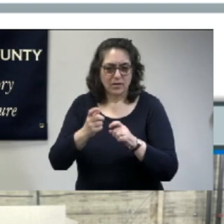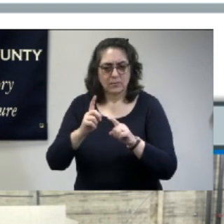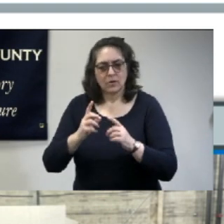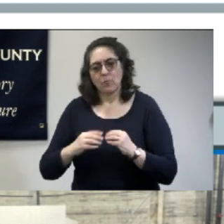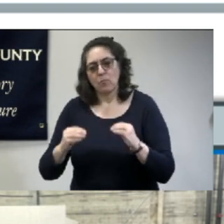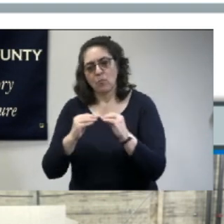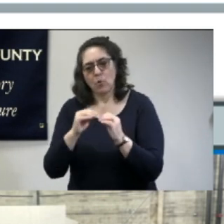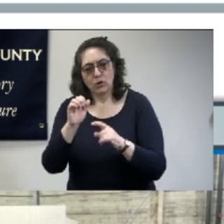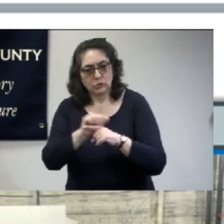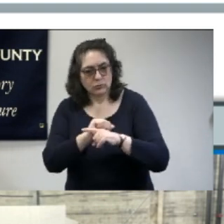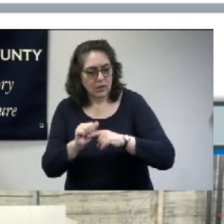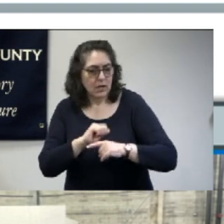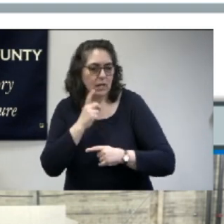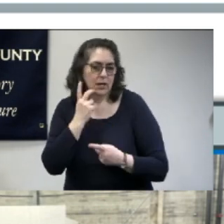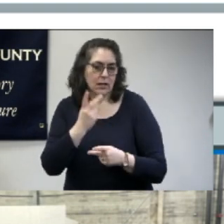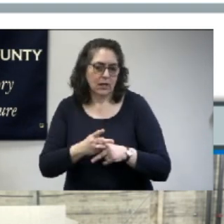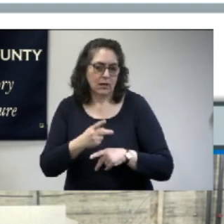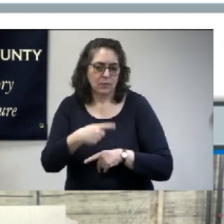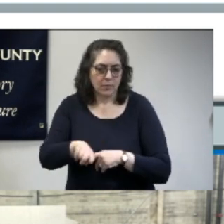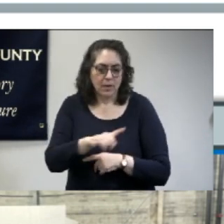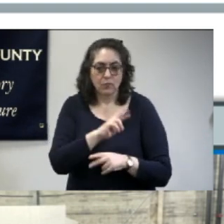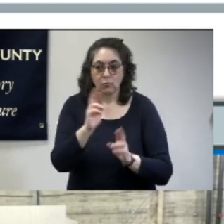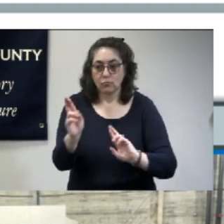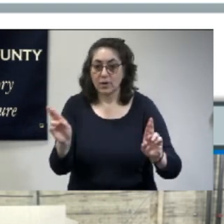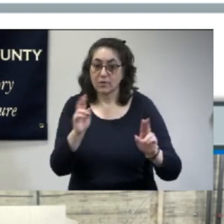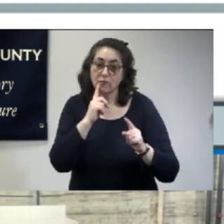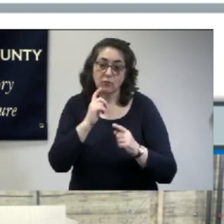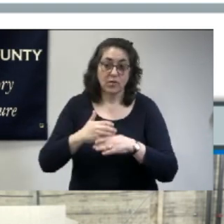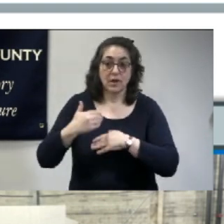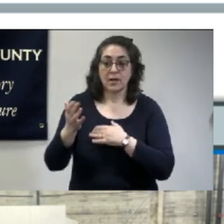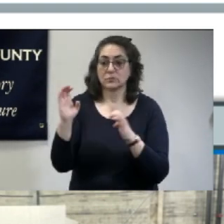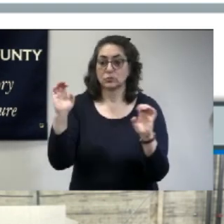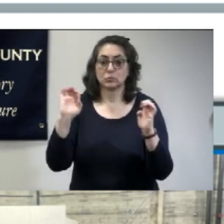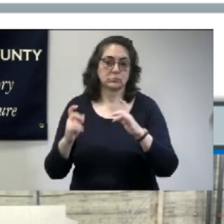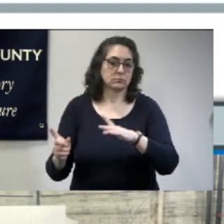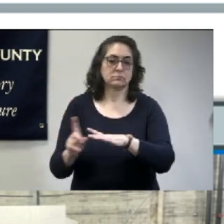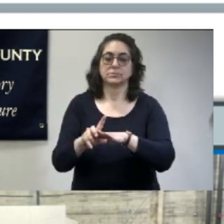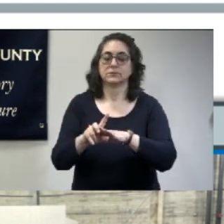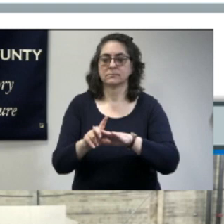them sharp for a next emergency that we may face.